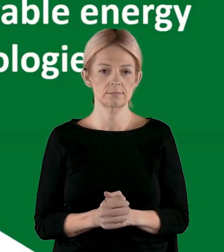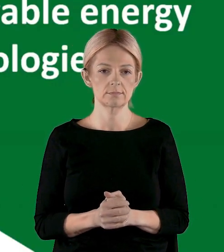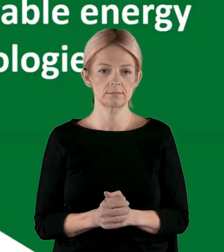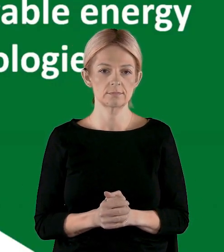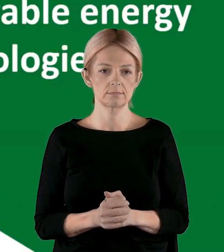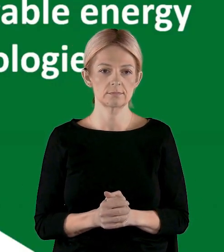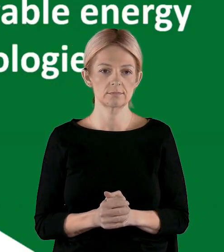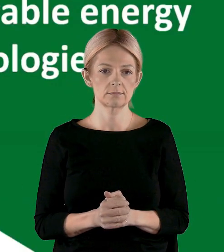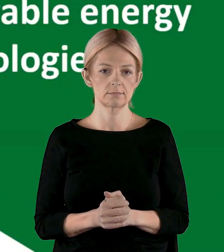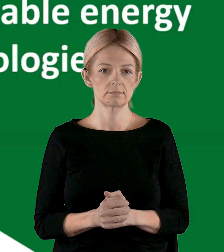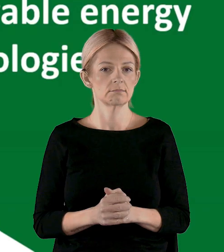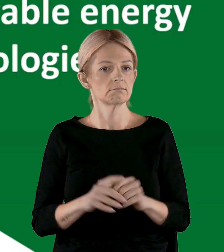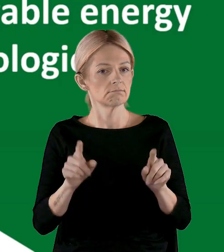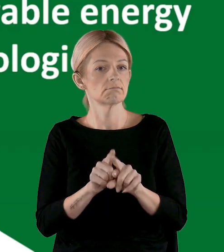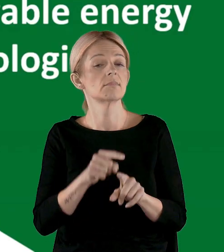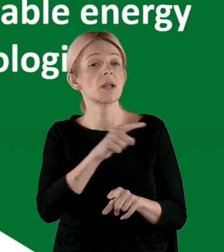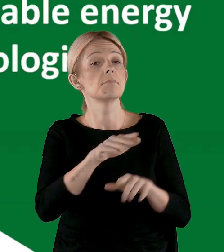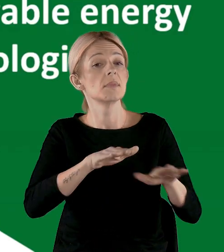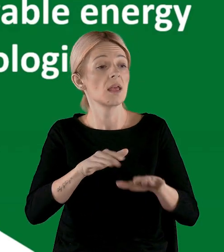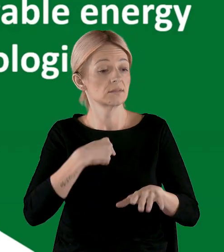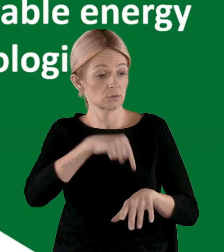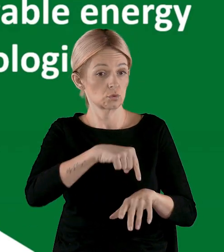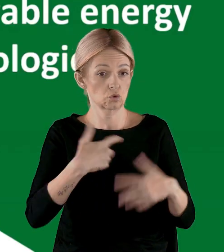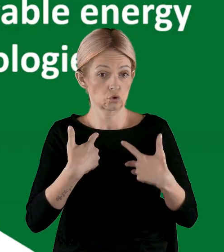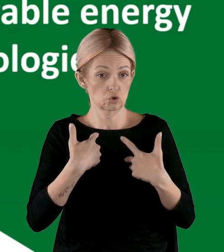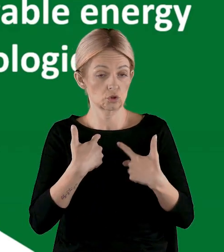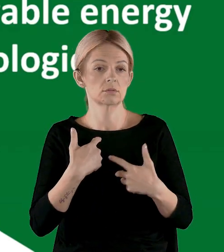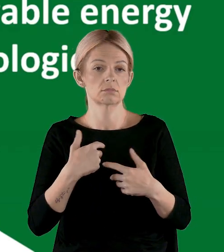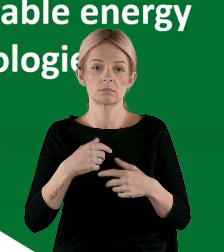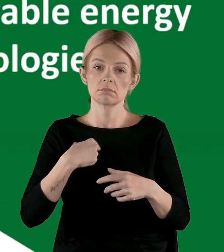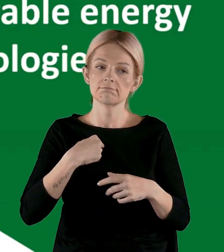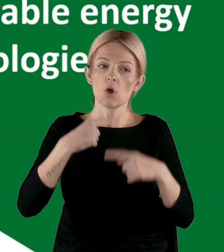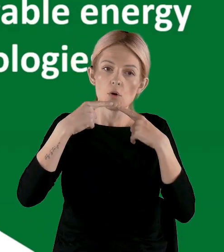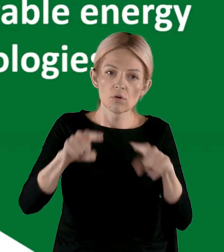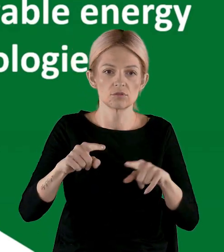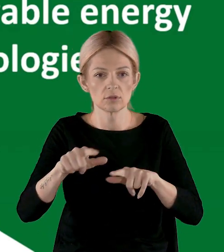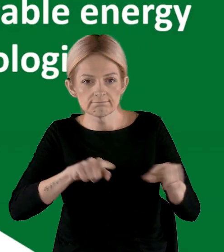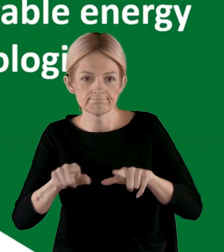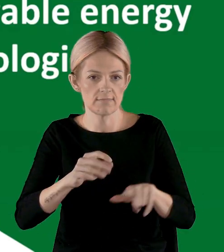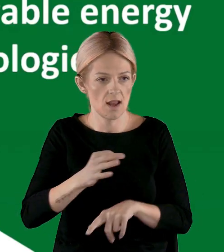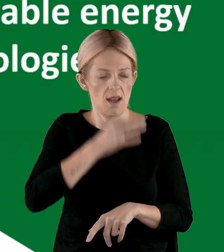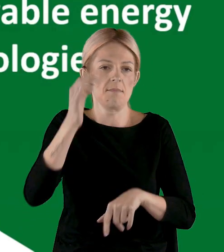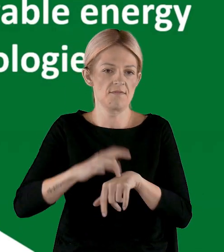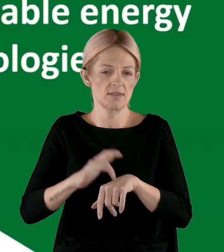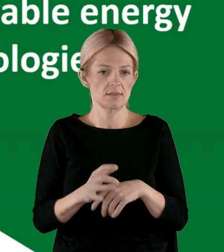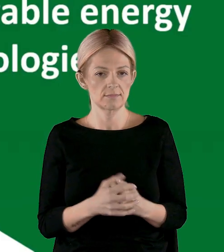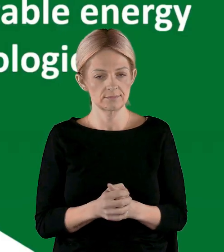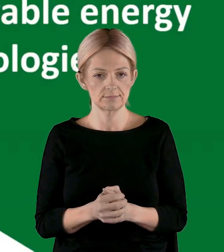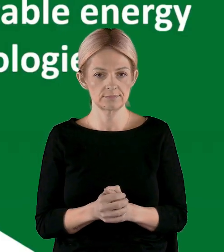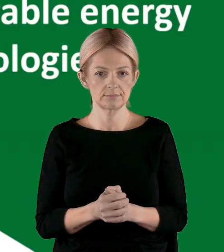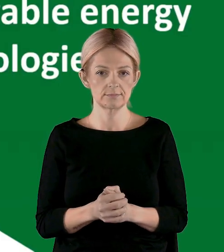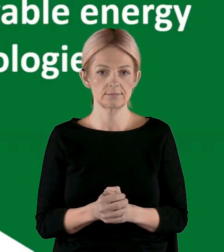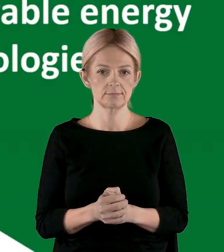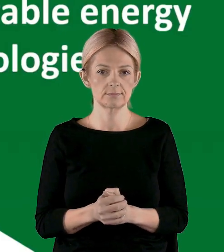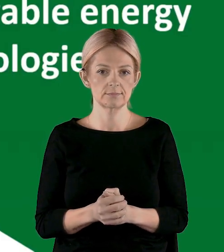also energy efficiency is good for both the environment and for us,